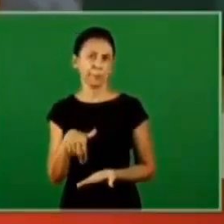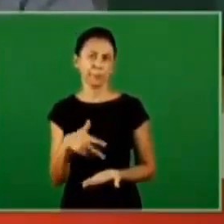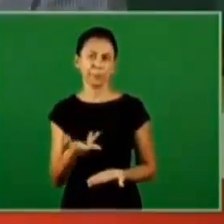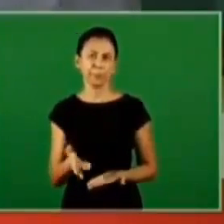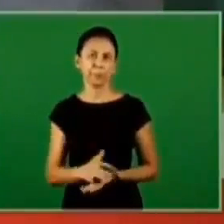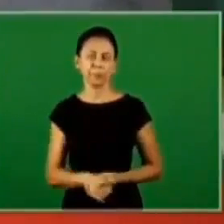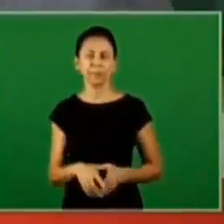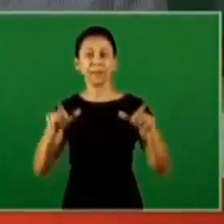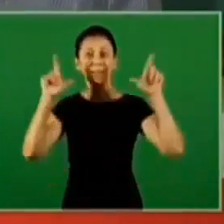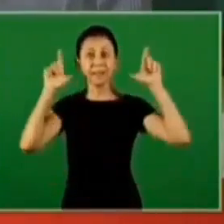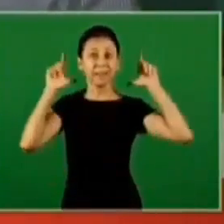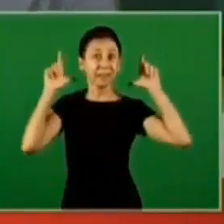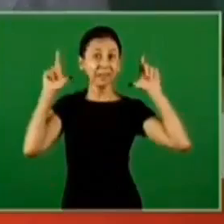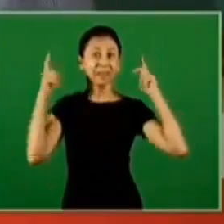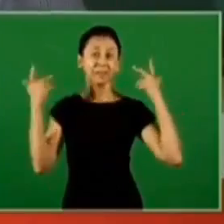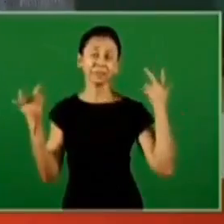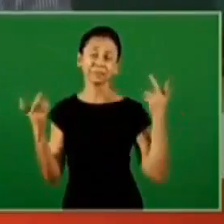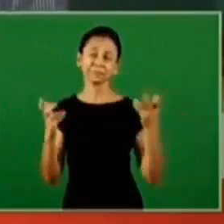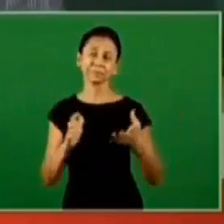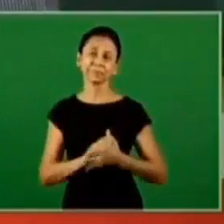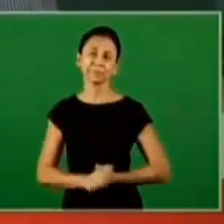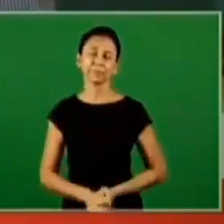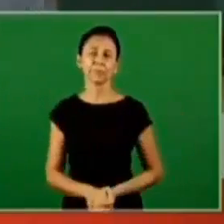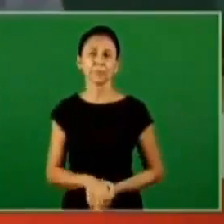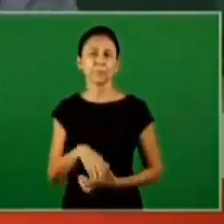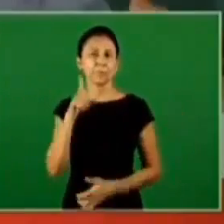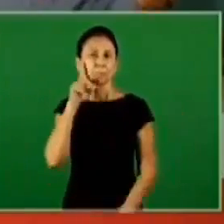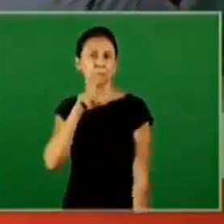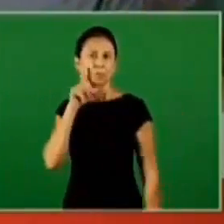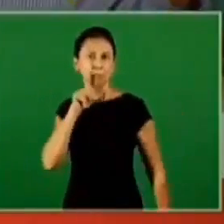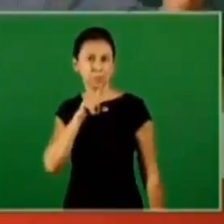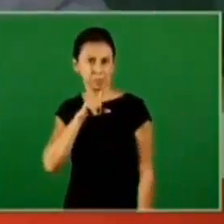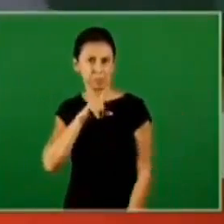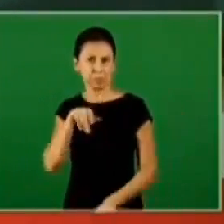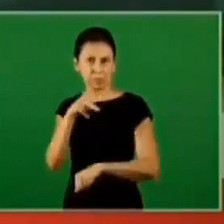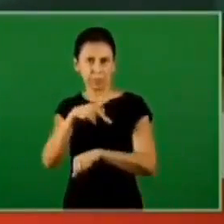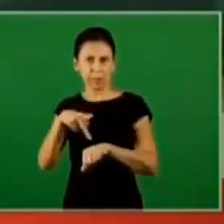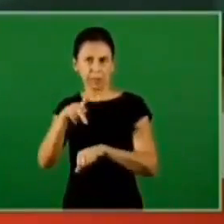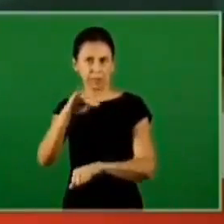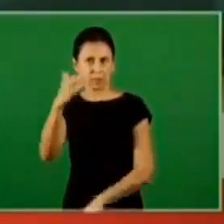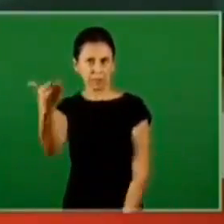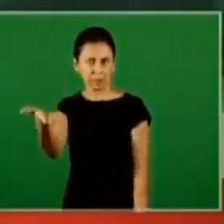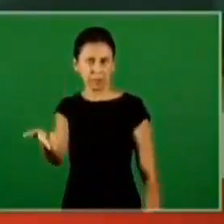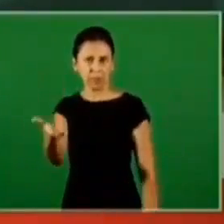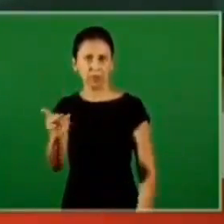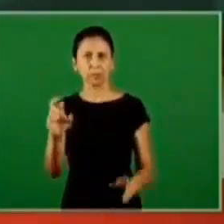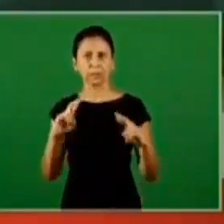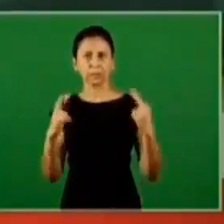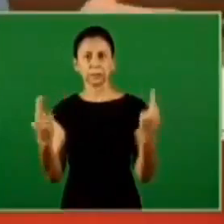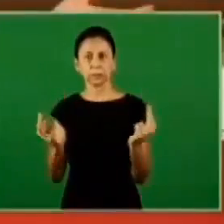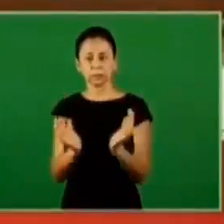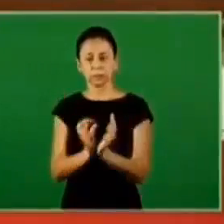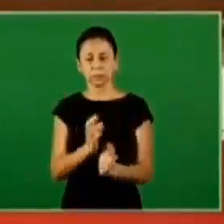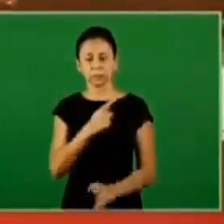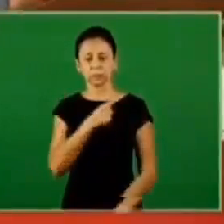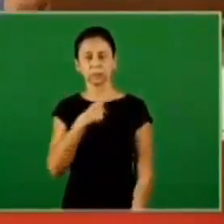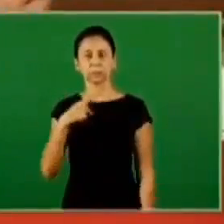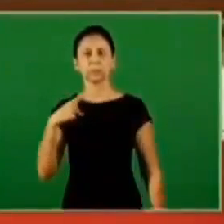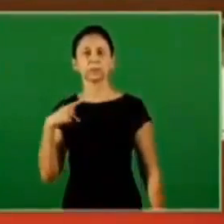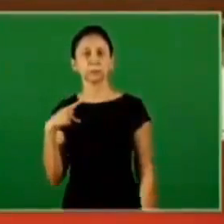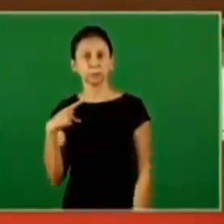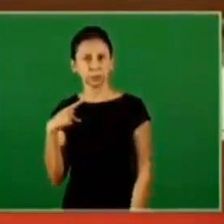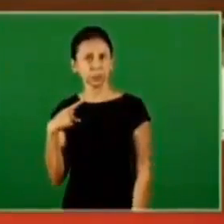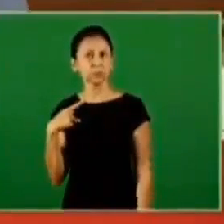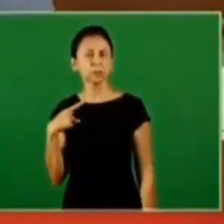For the tradition, body is the flesh, exhibition. In the United States, an individual gathered a group